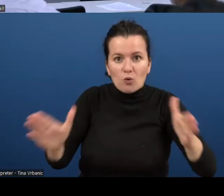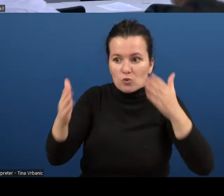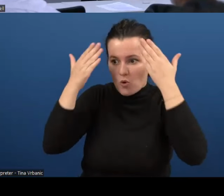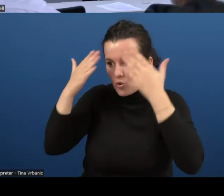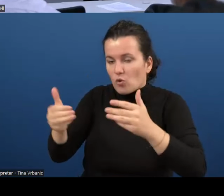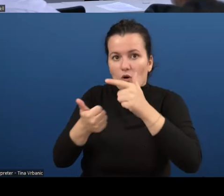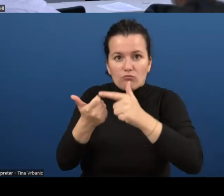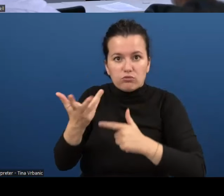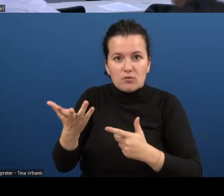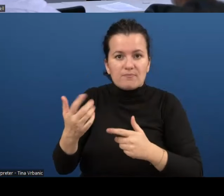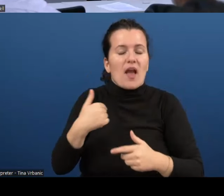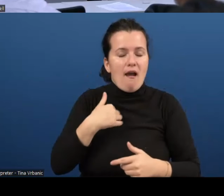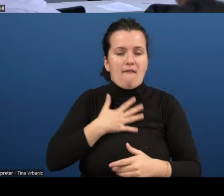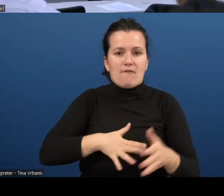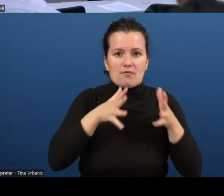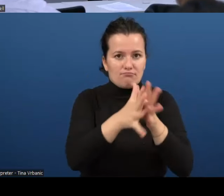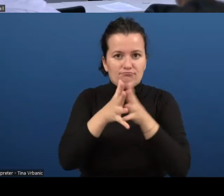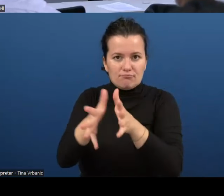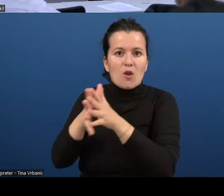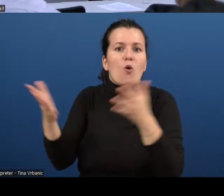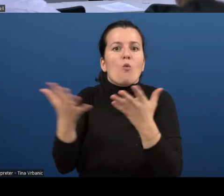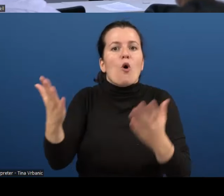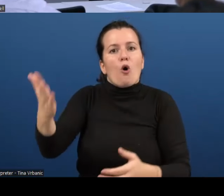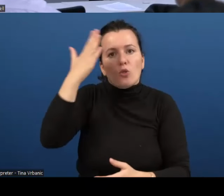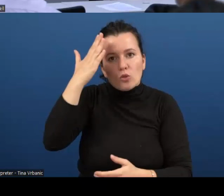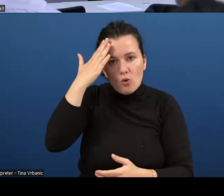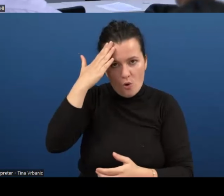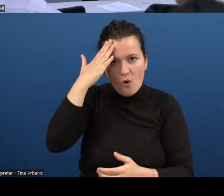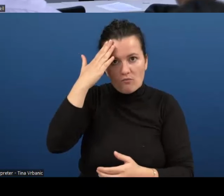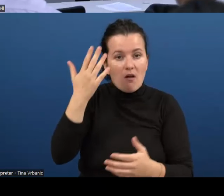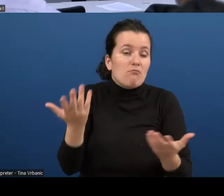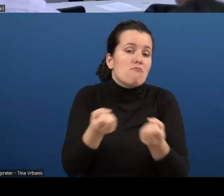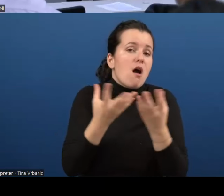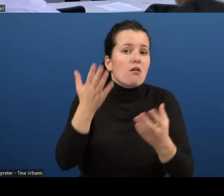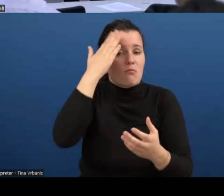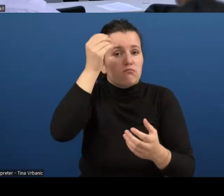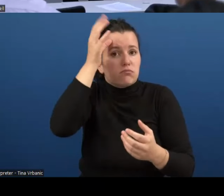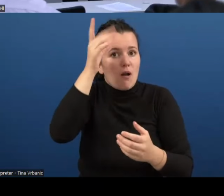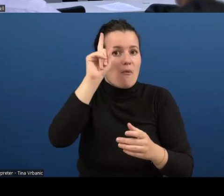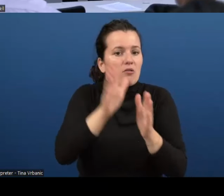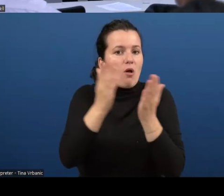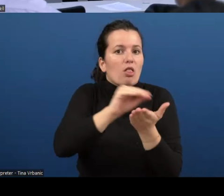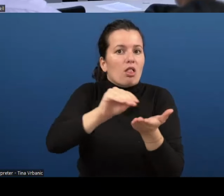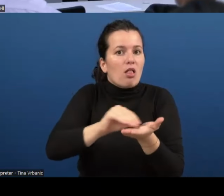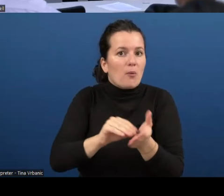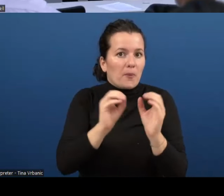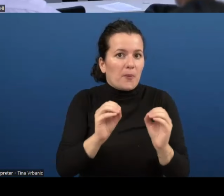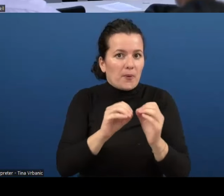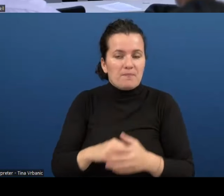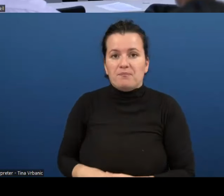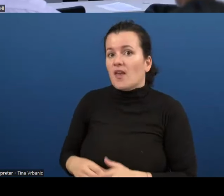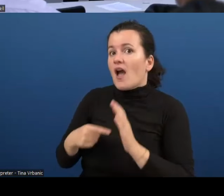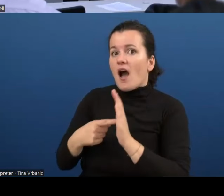I think it's very important because, for example, you can create something with a very high resolution, but